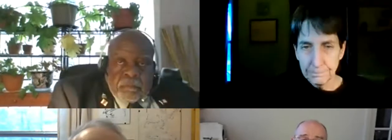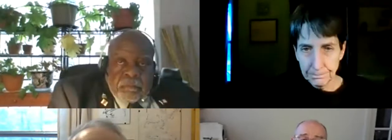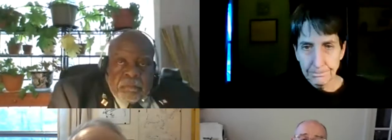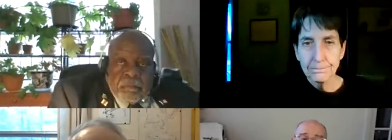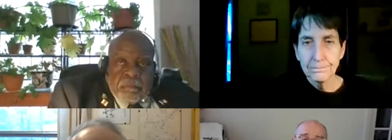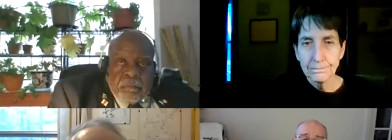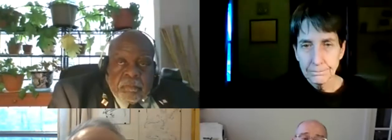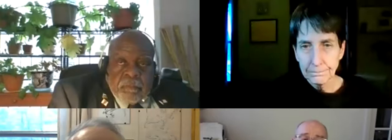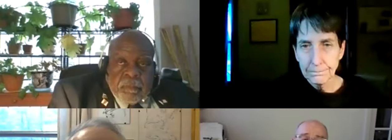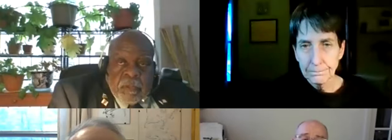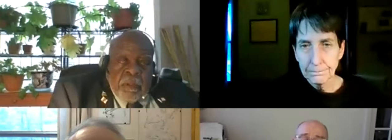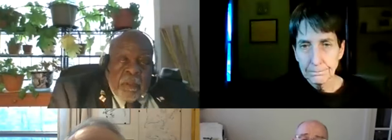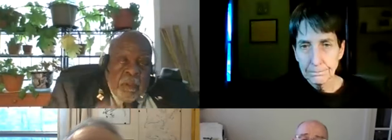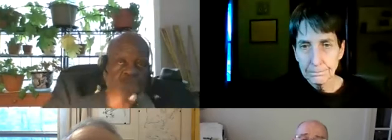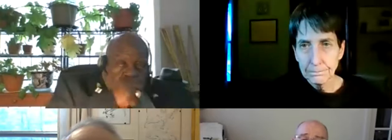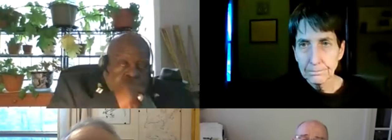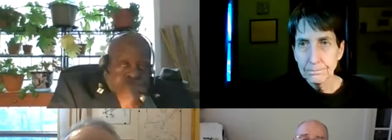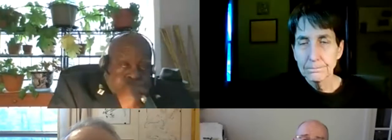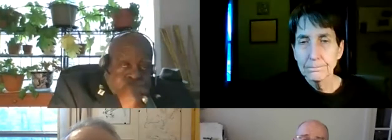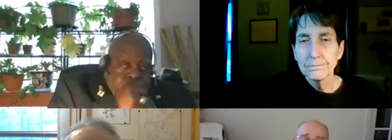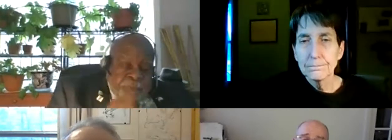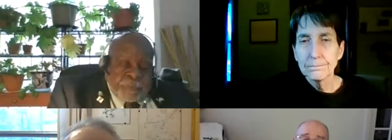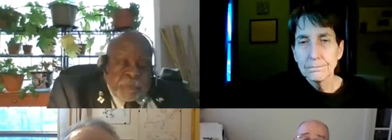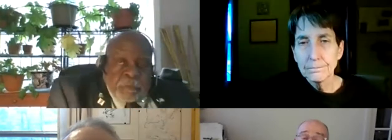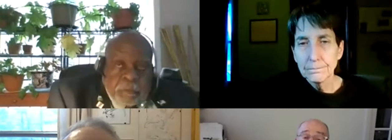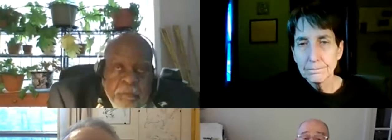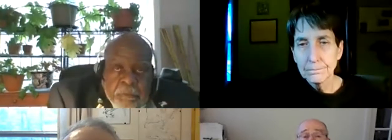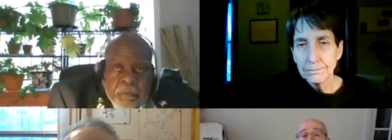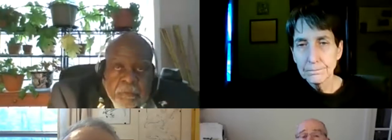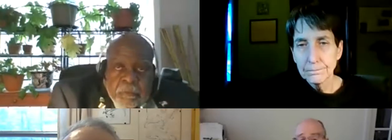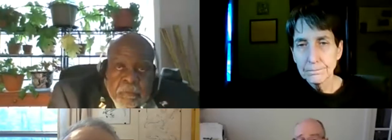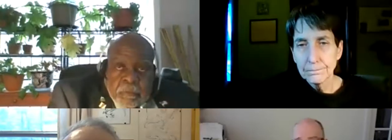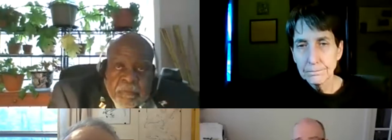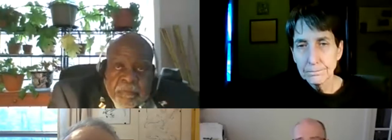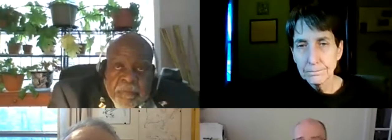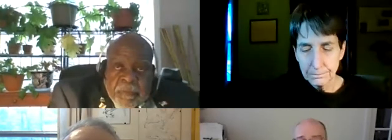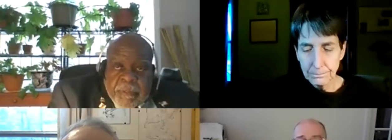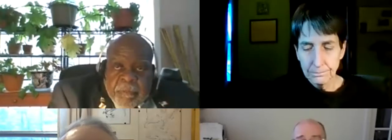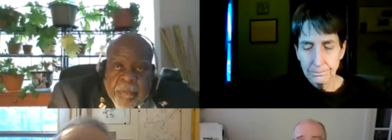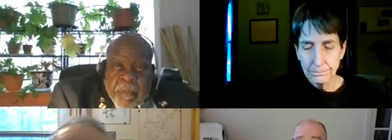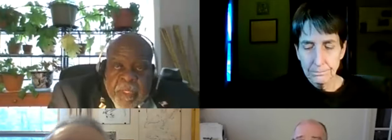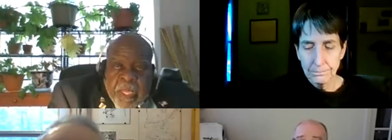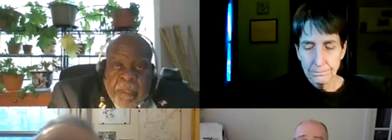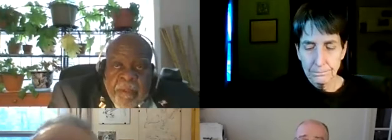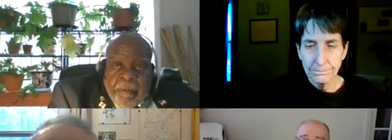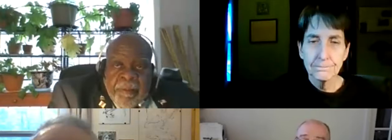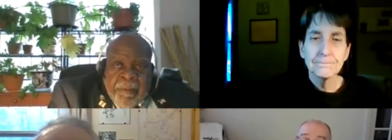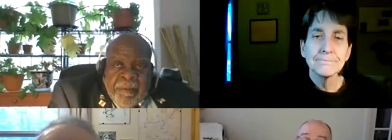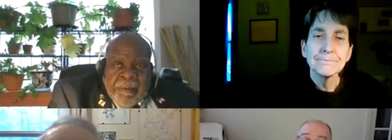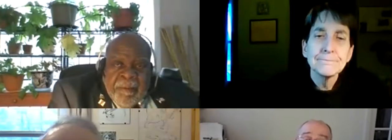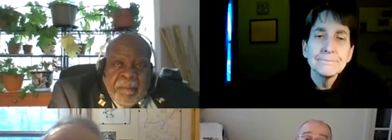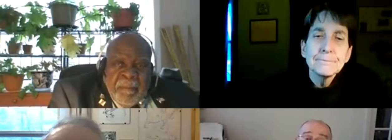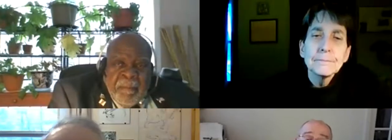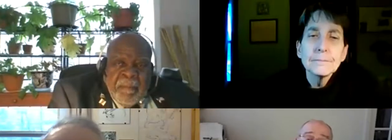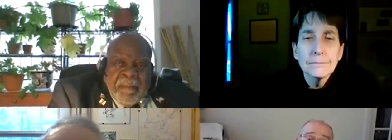what is Vermont now going to do with these 2,000 people? We built out a number, you know, some of our federal dollars allowed us to